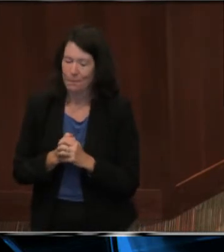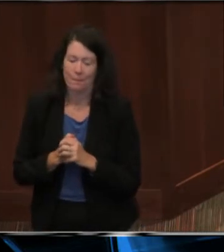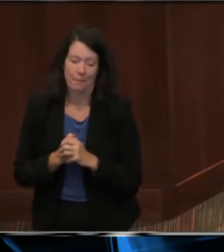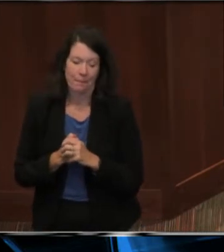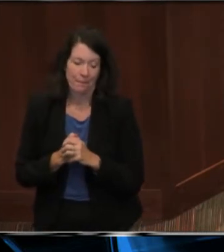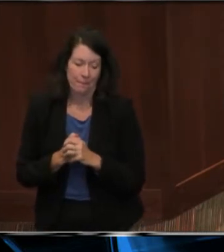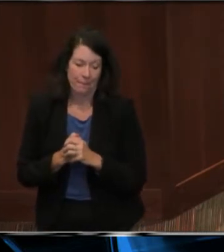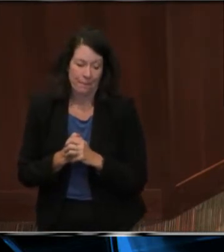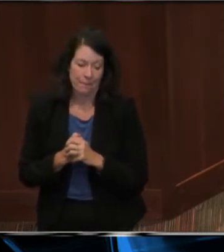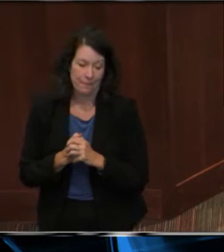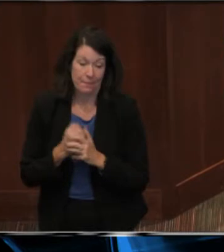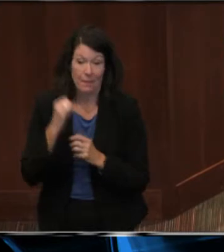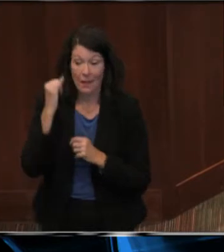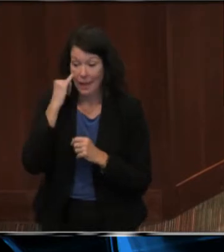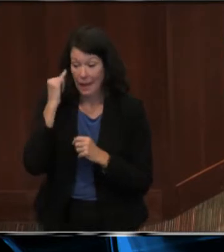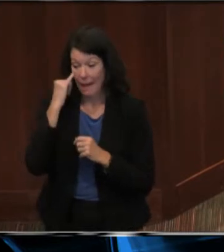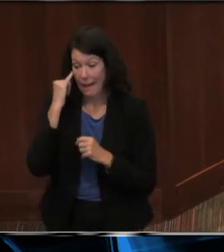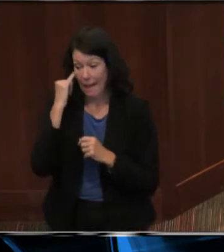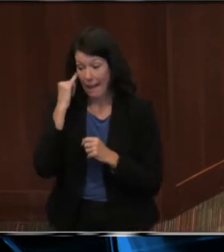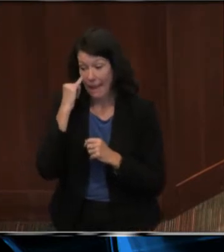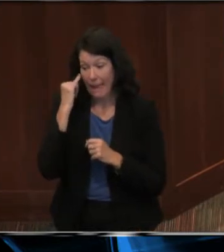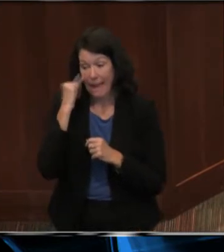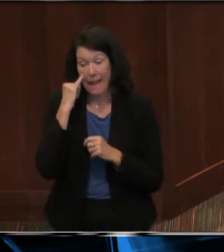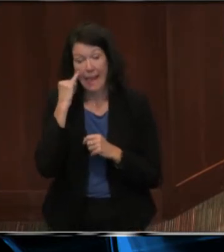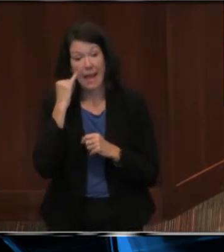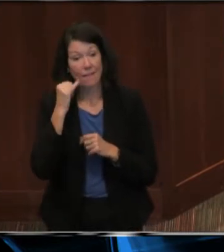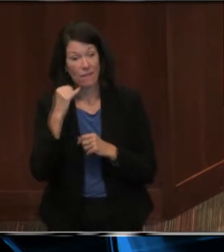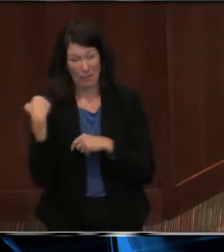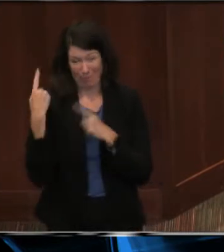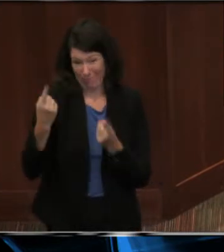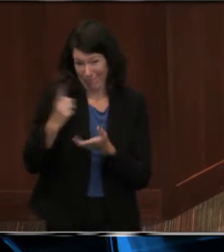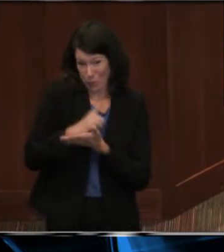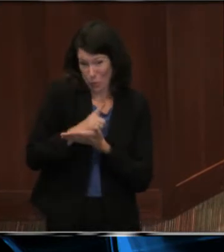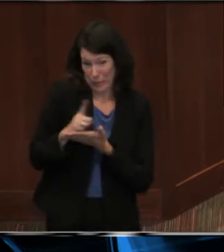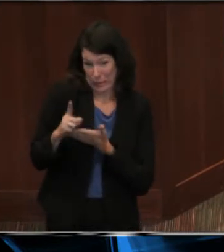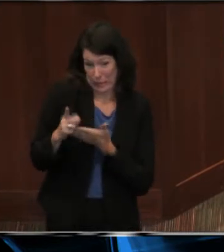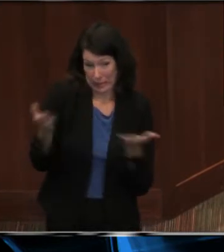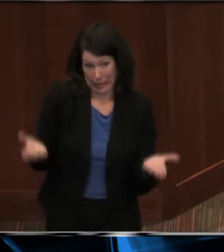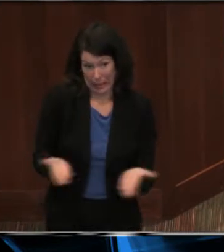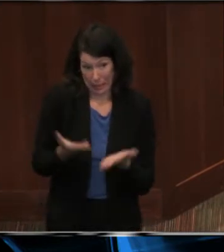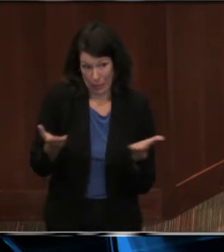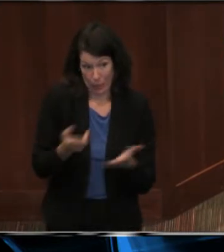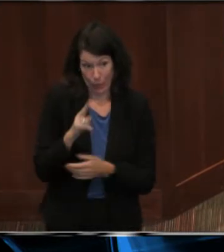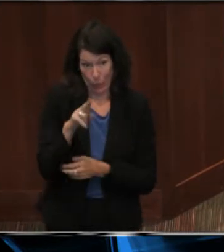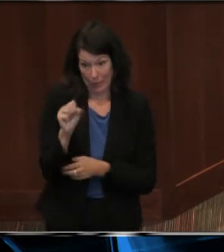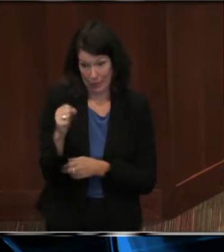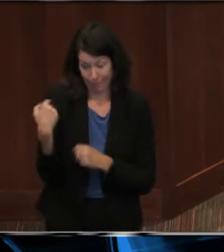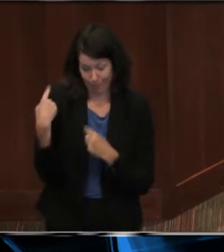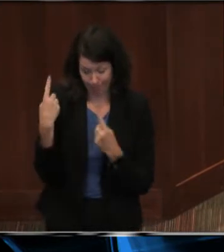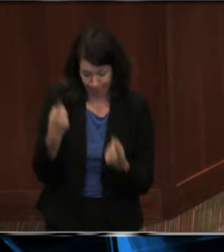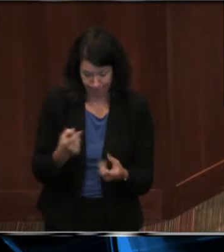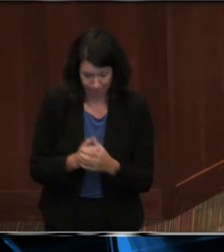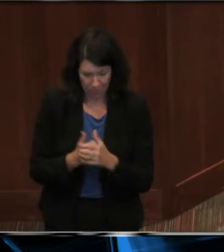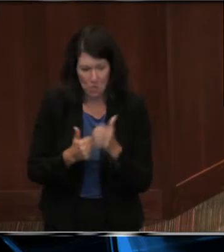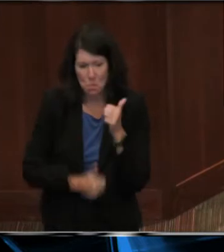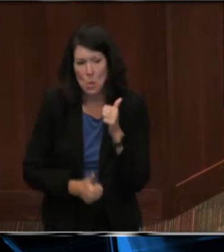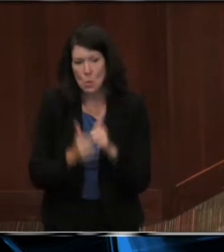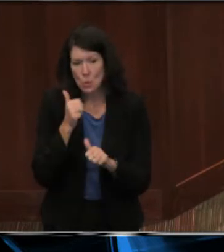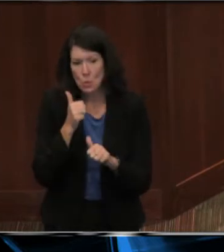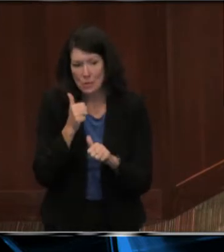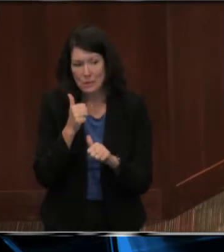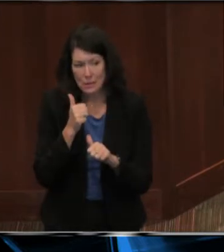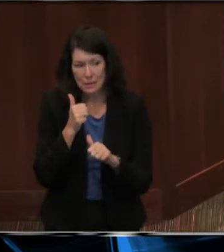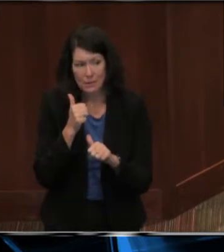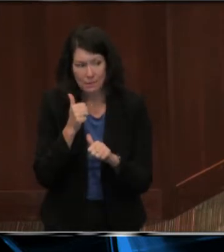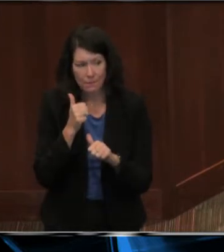factors. If we look again in the last 7 days here in the US, the majority of our cases really are